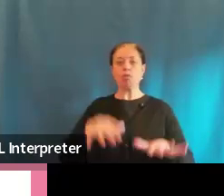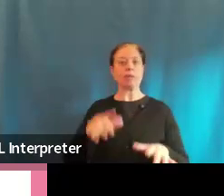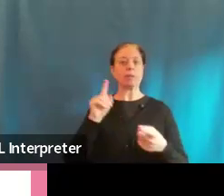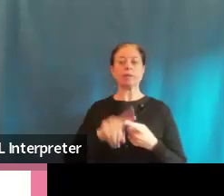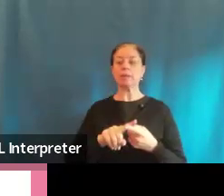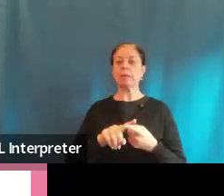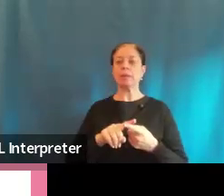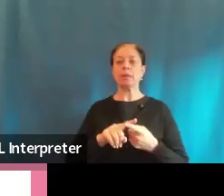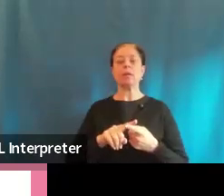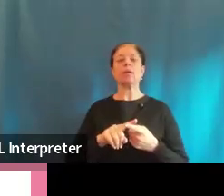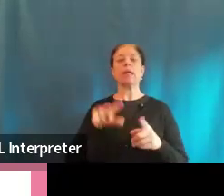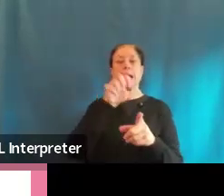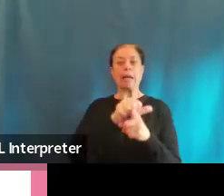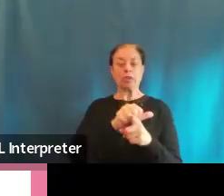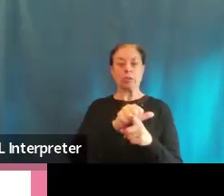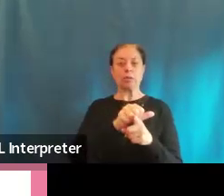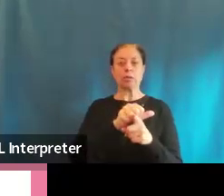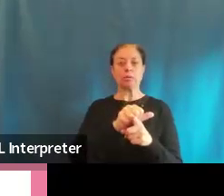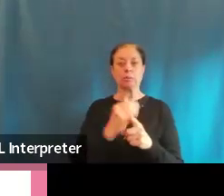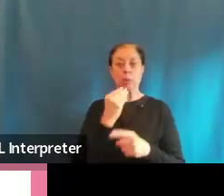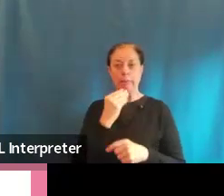it catches its prey. Next slide.